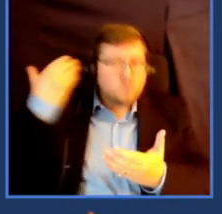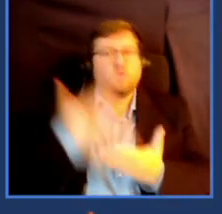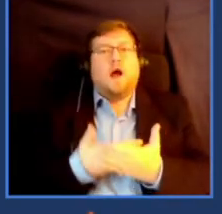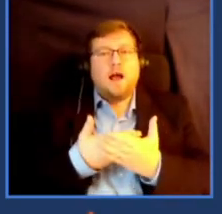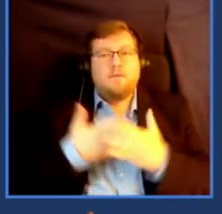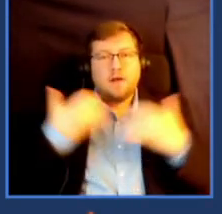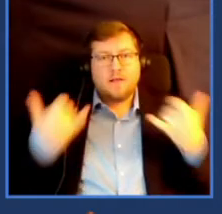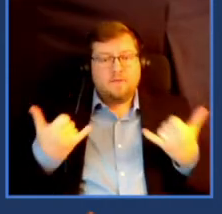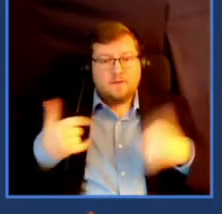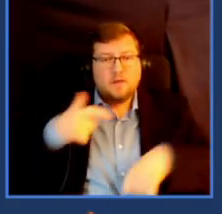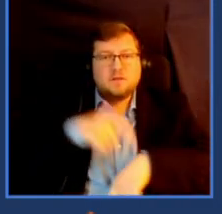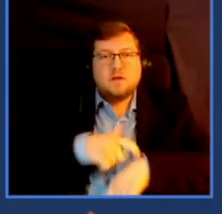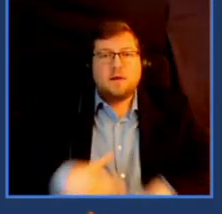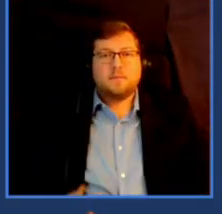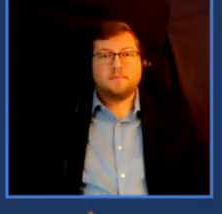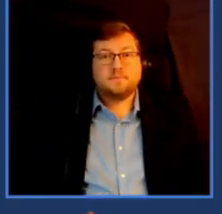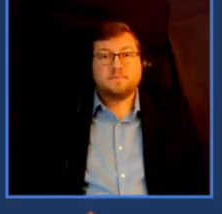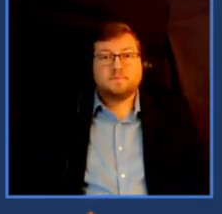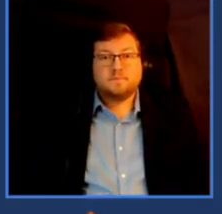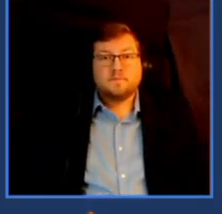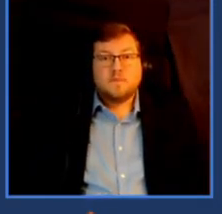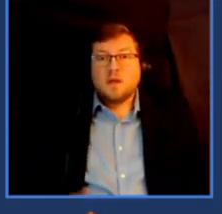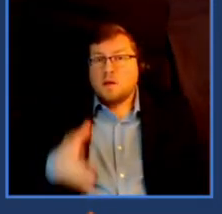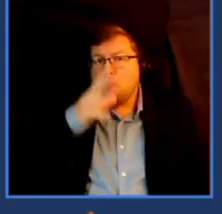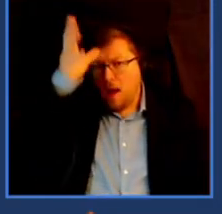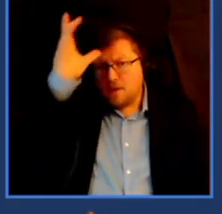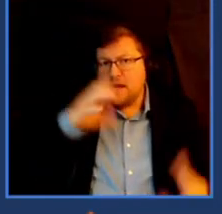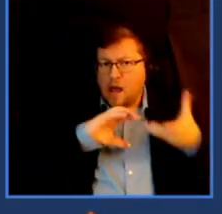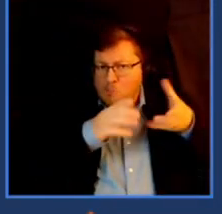My parents poured into me the ethic of hard work.